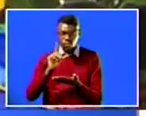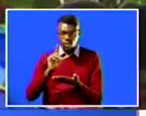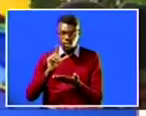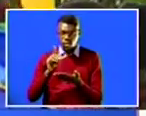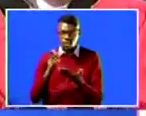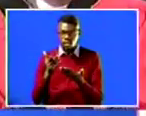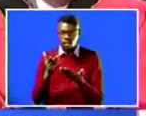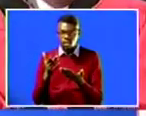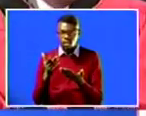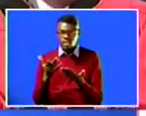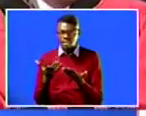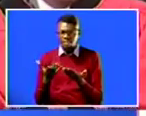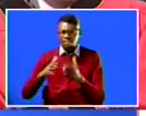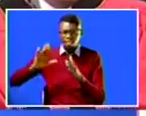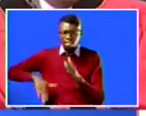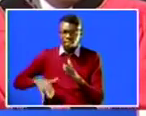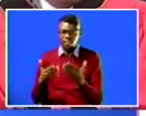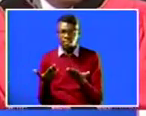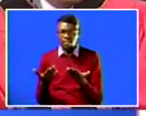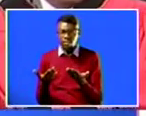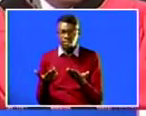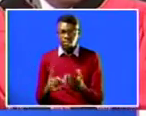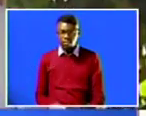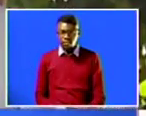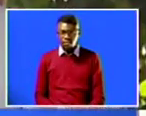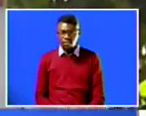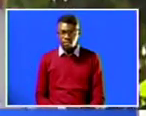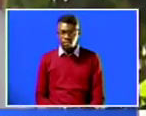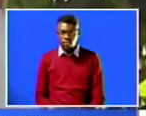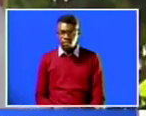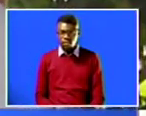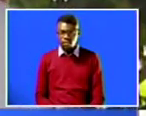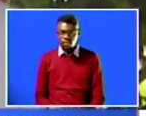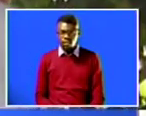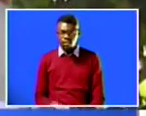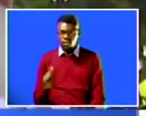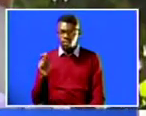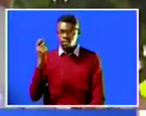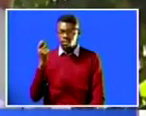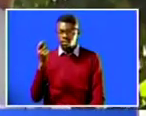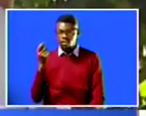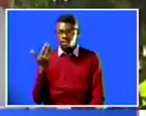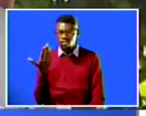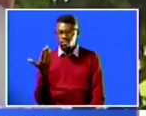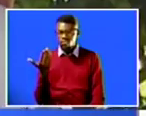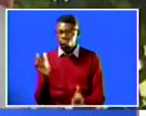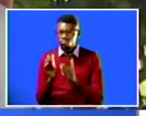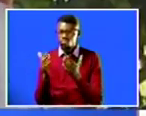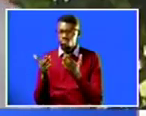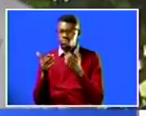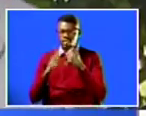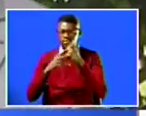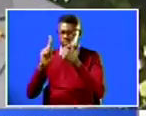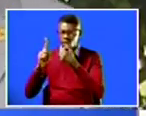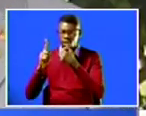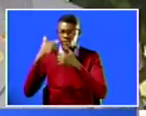they come in bits. Kenya is smaller, has a smaller faculty, and has over 71